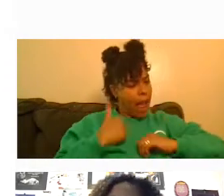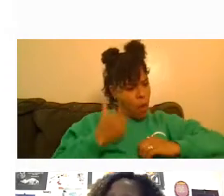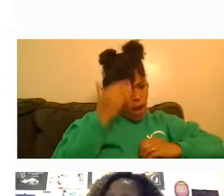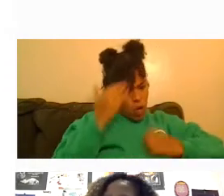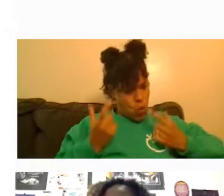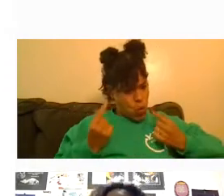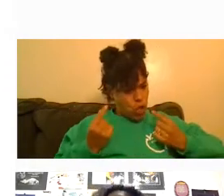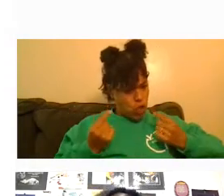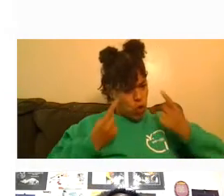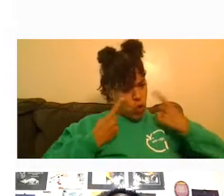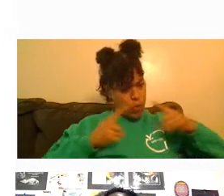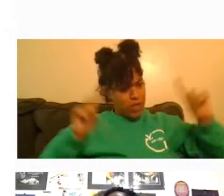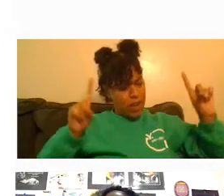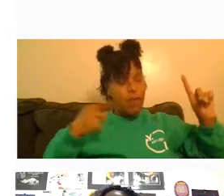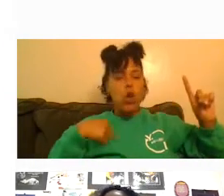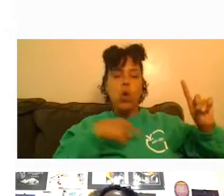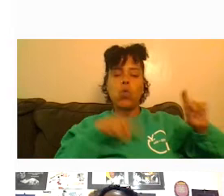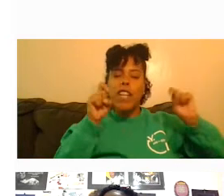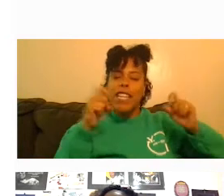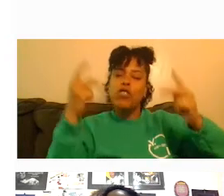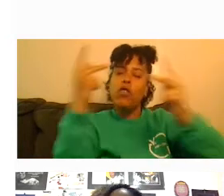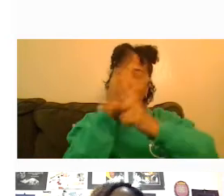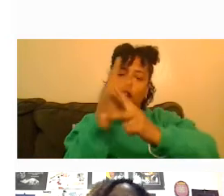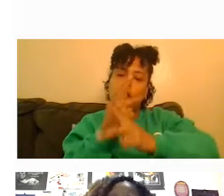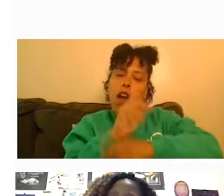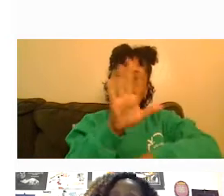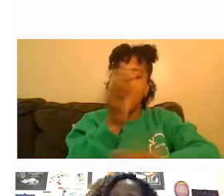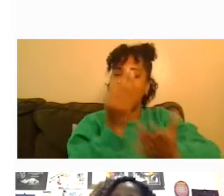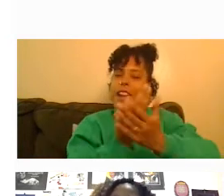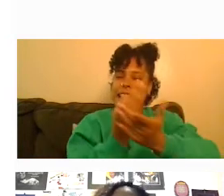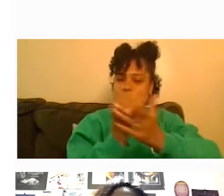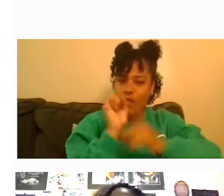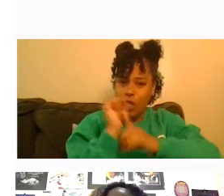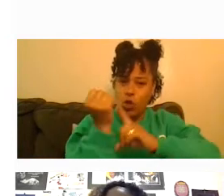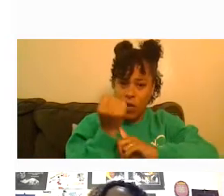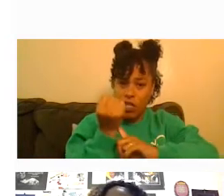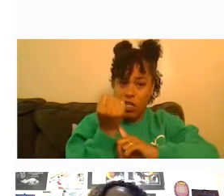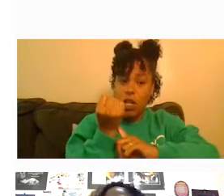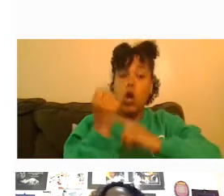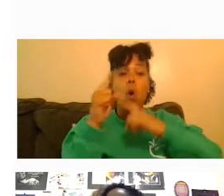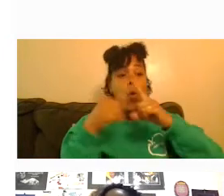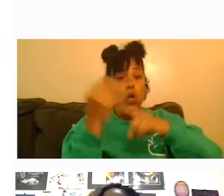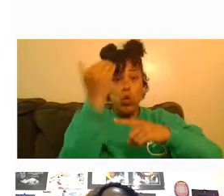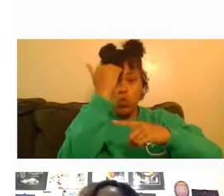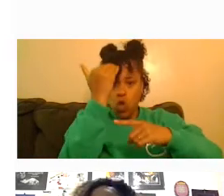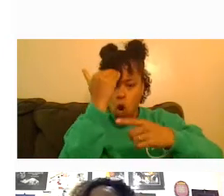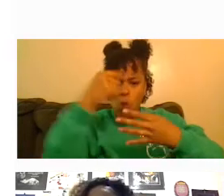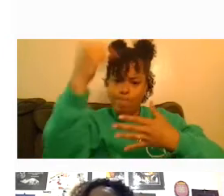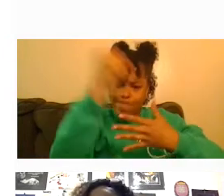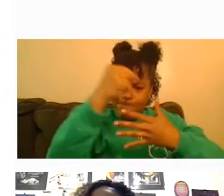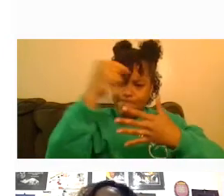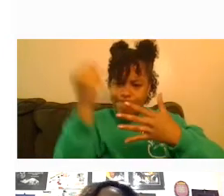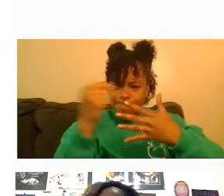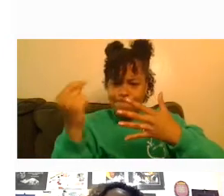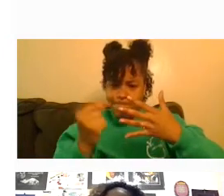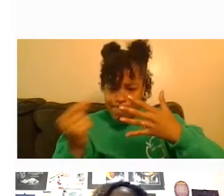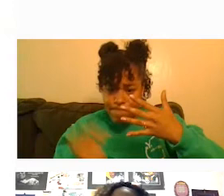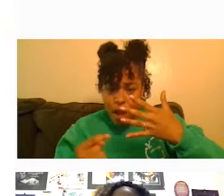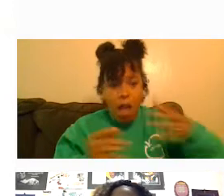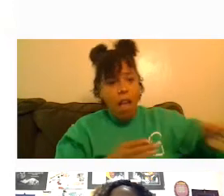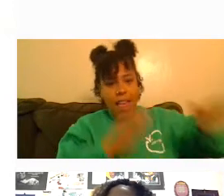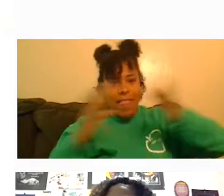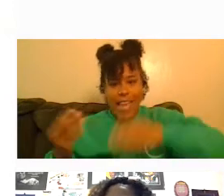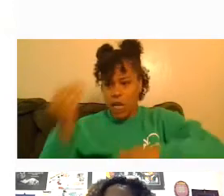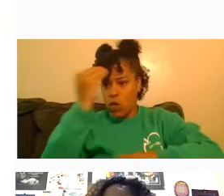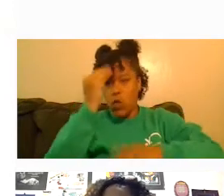a snapshot of your financial situation. When you know where you're at and where you want to go, don't you think we